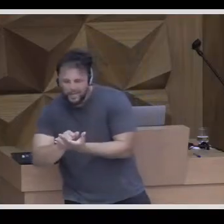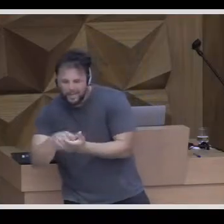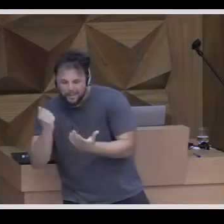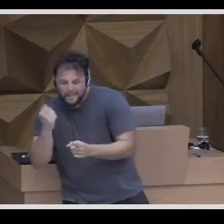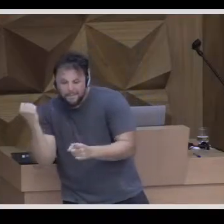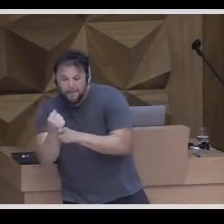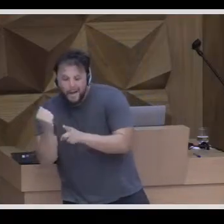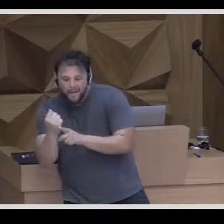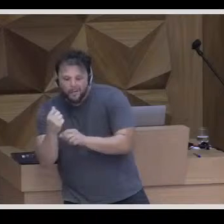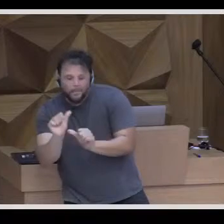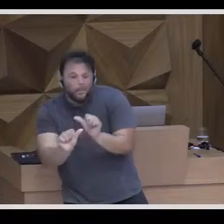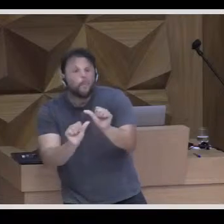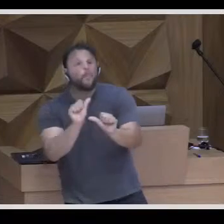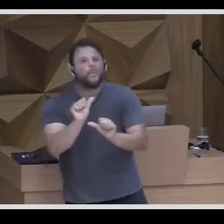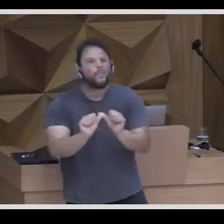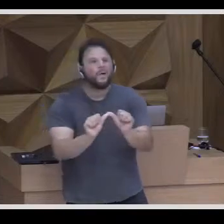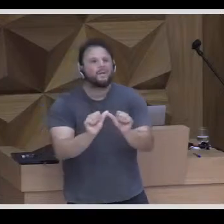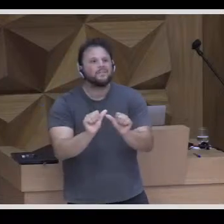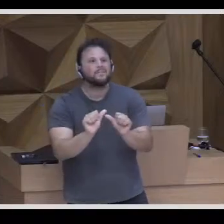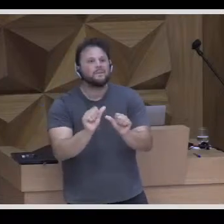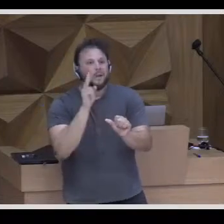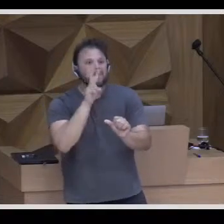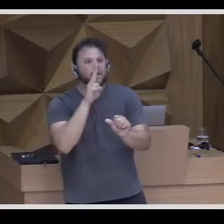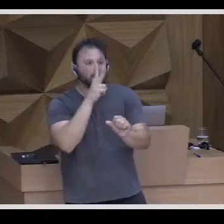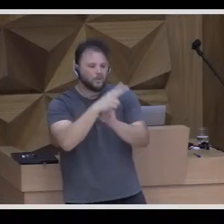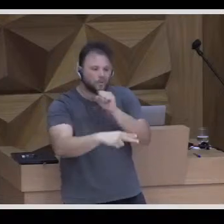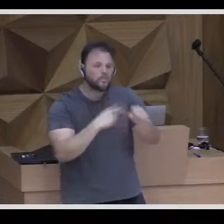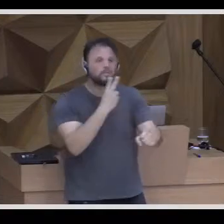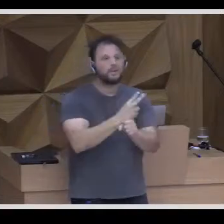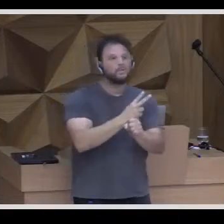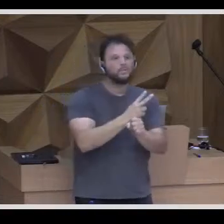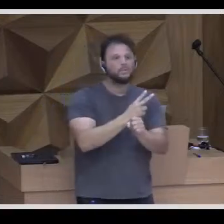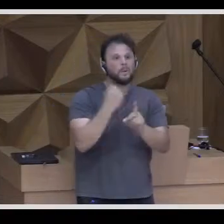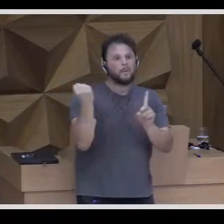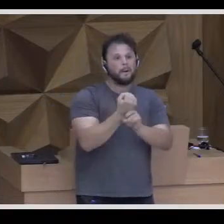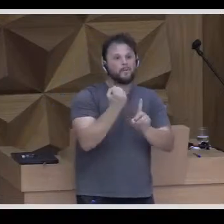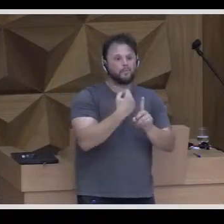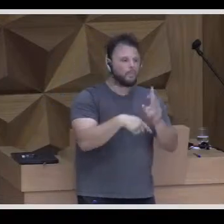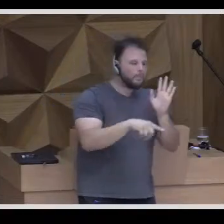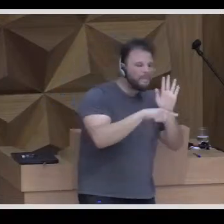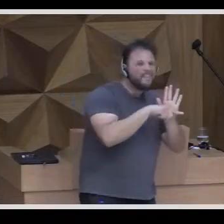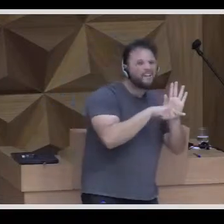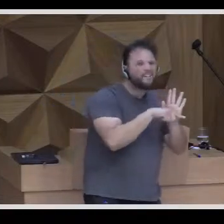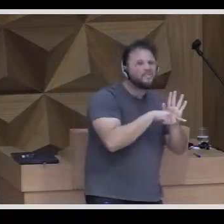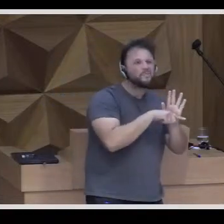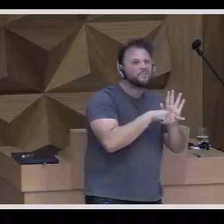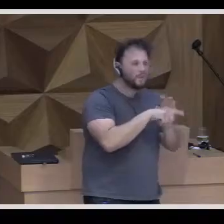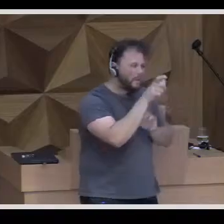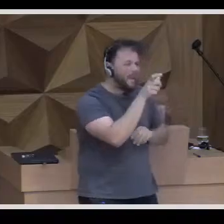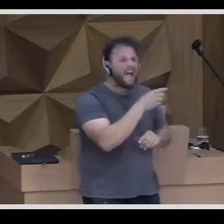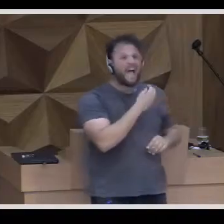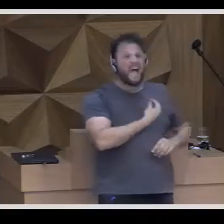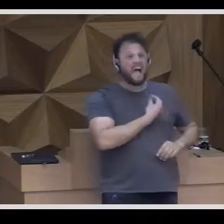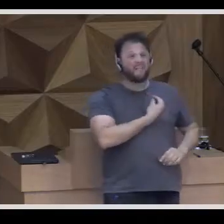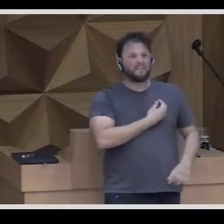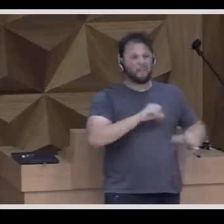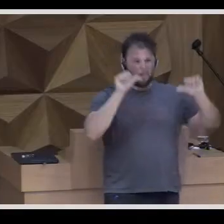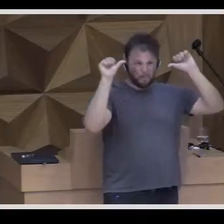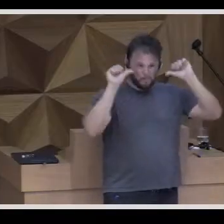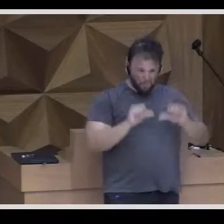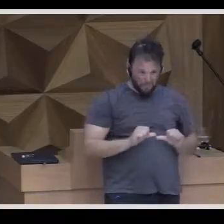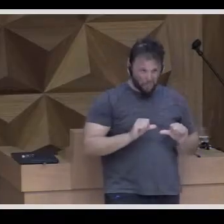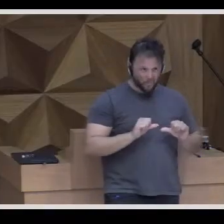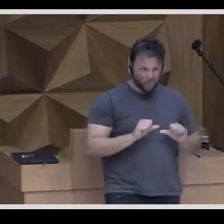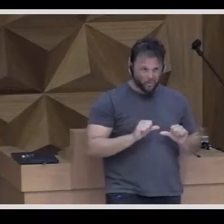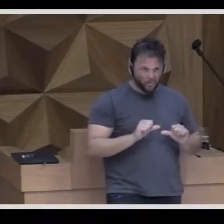fact really bad. Then that's probably not a study we should be running anyway. So we need to find different ways of studying these